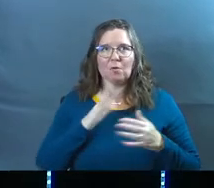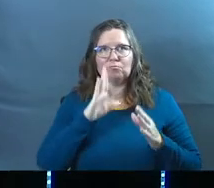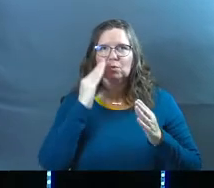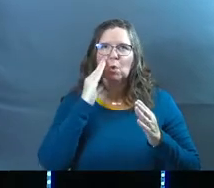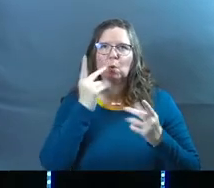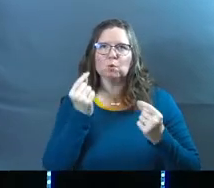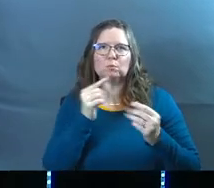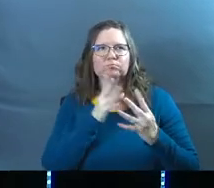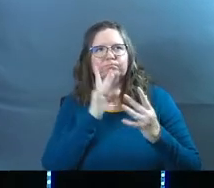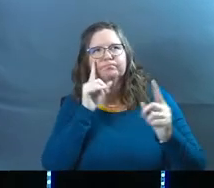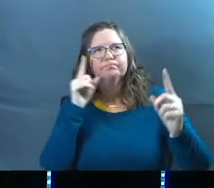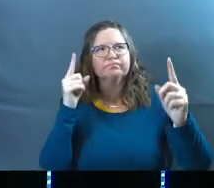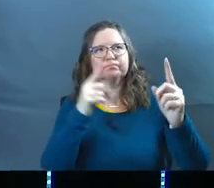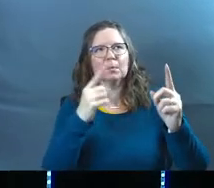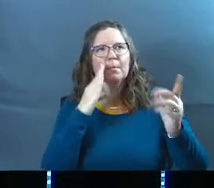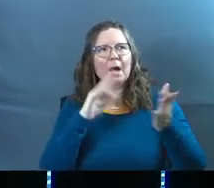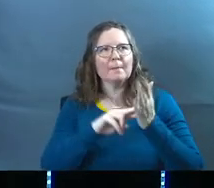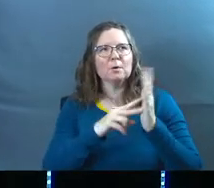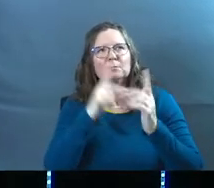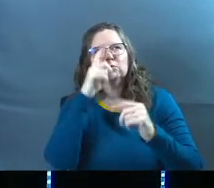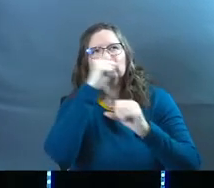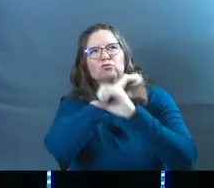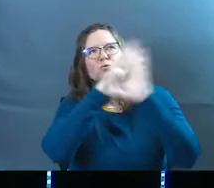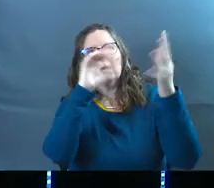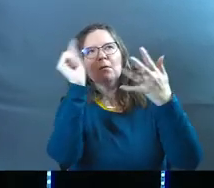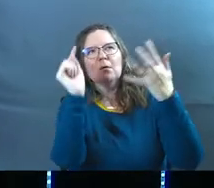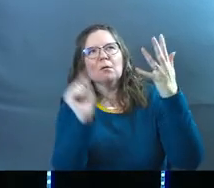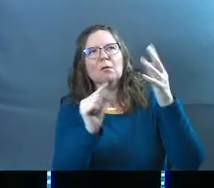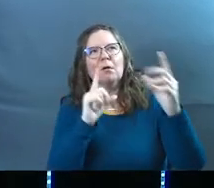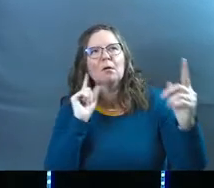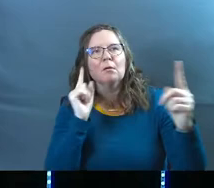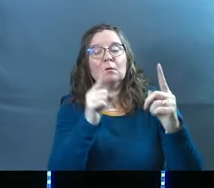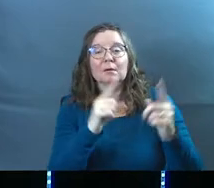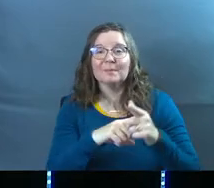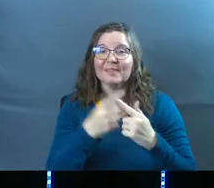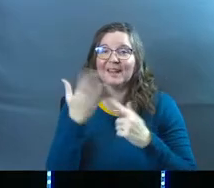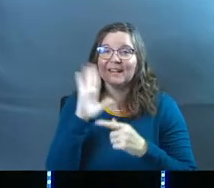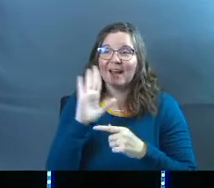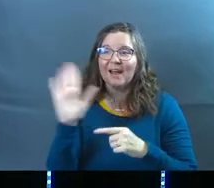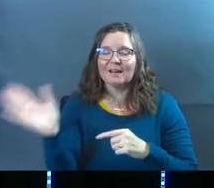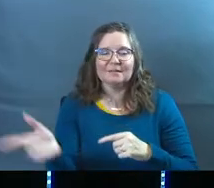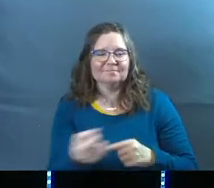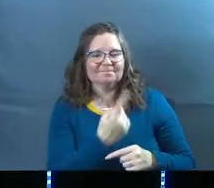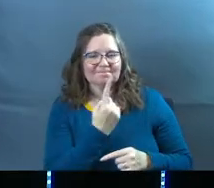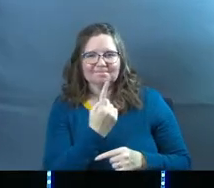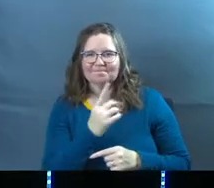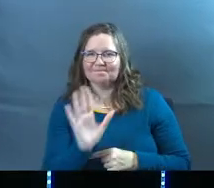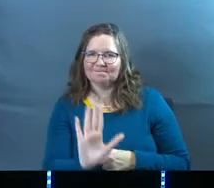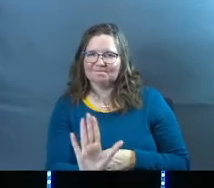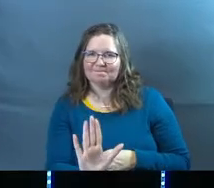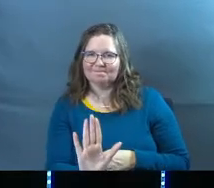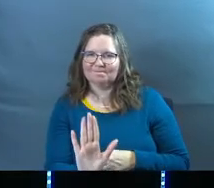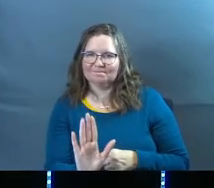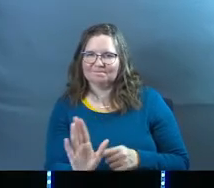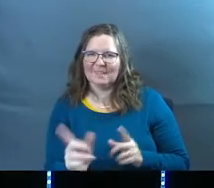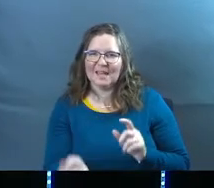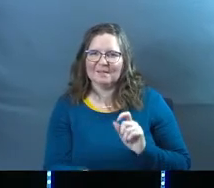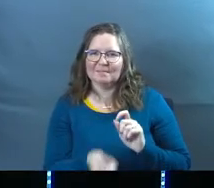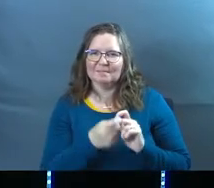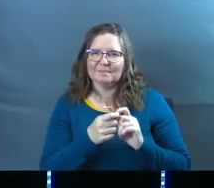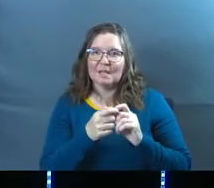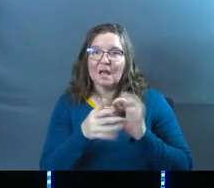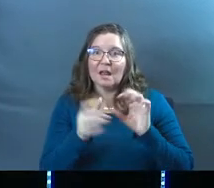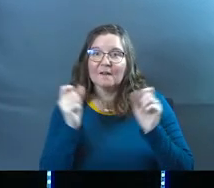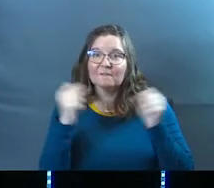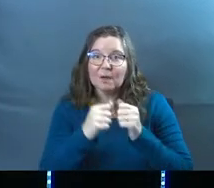direction. You knew what your purpose and your dreams were. And then God came and picked a fight with you.